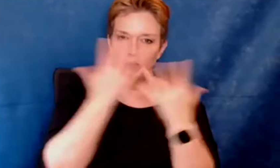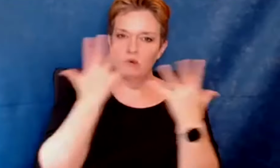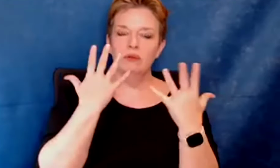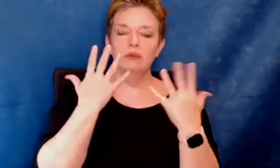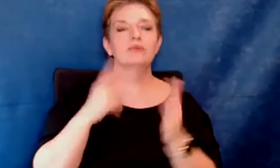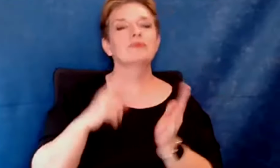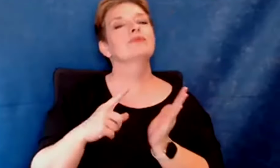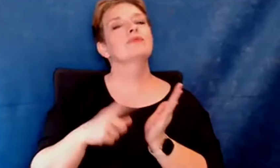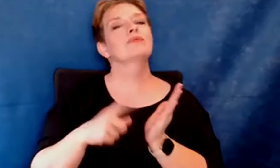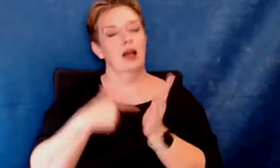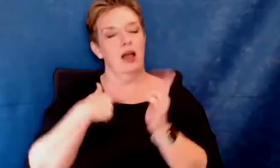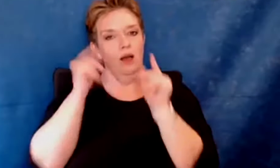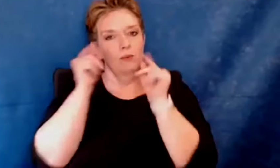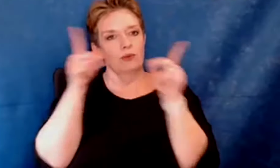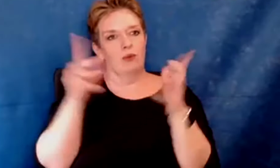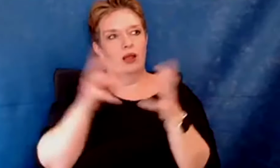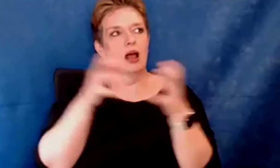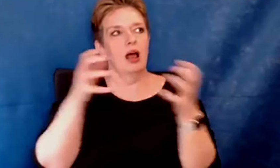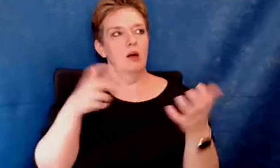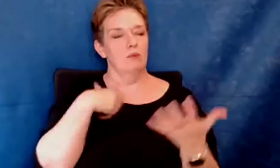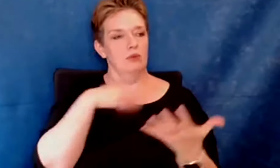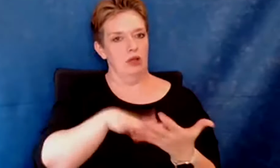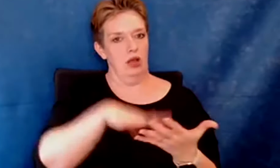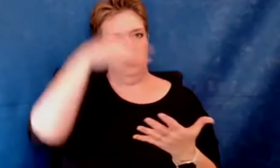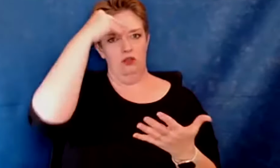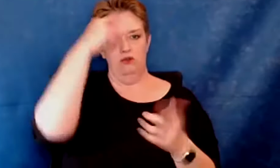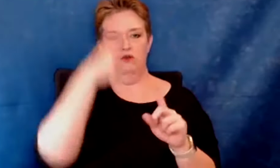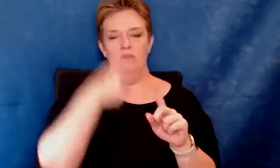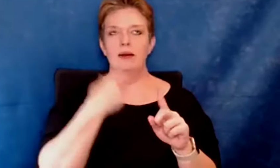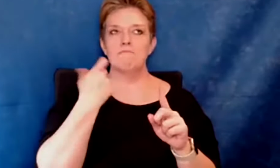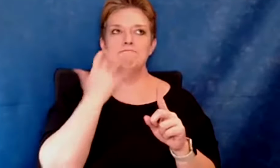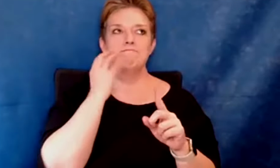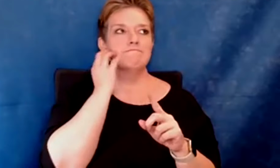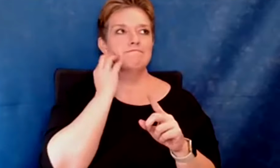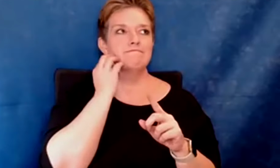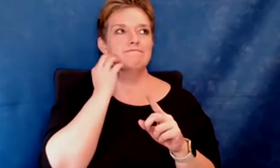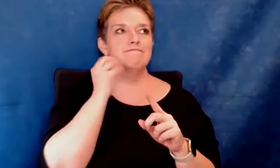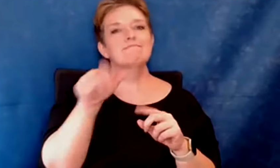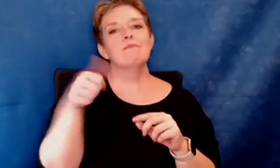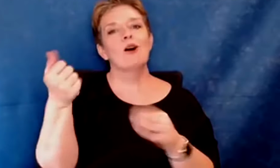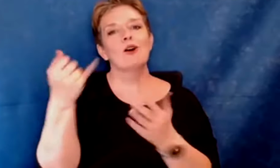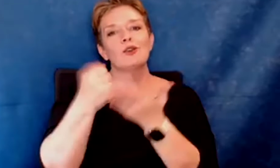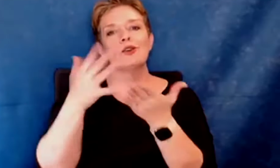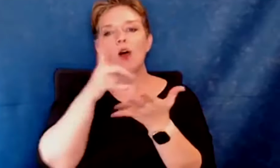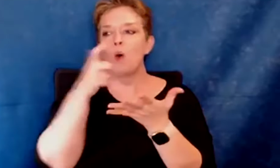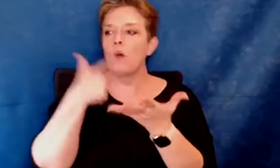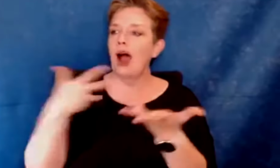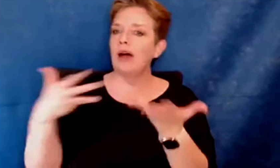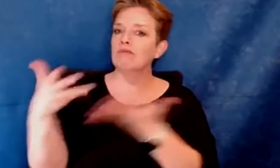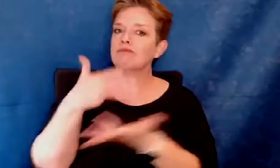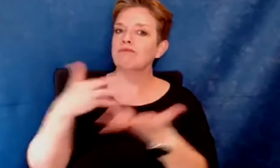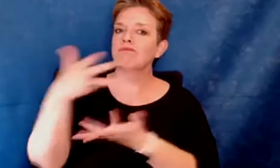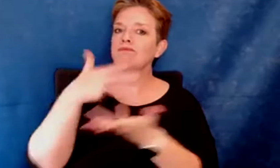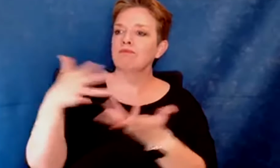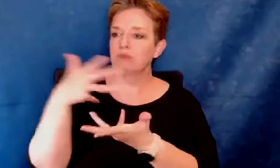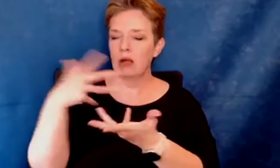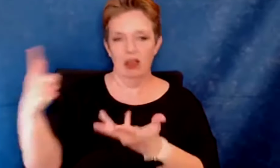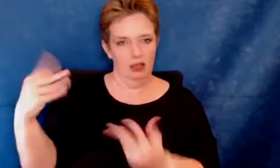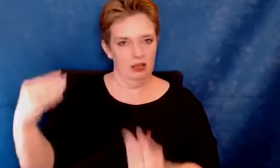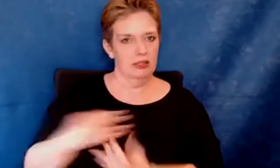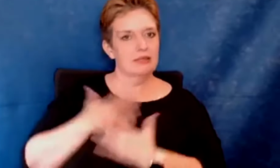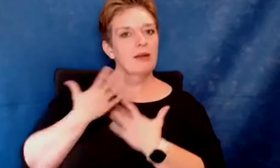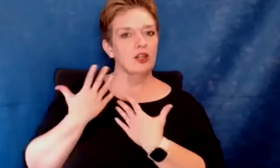surprised by how much I kind of take in from my fellow artists that I'm around. I'm always inspired by people